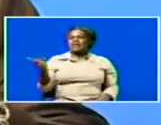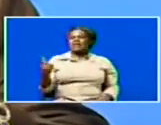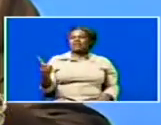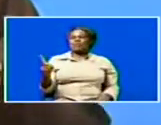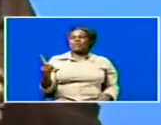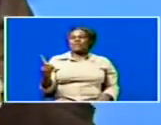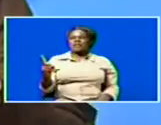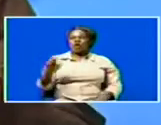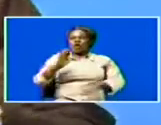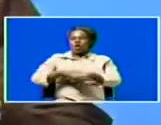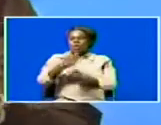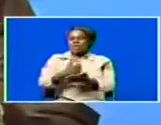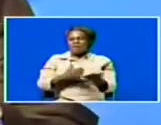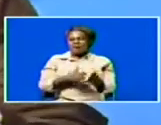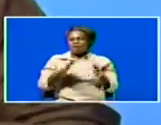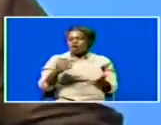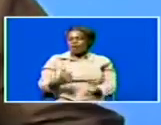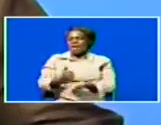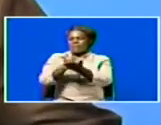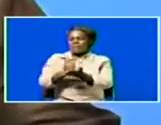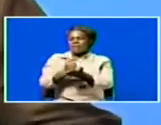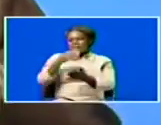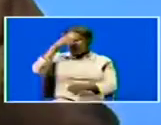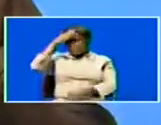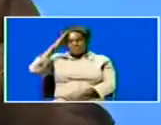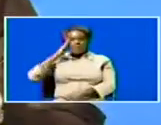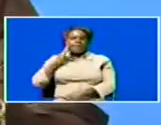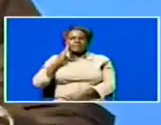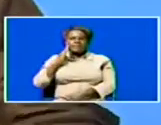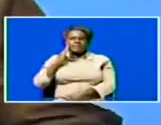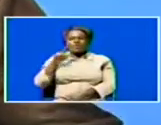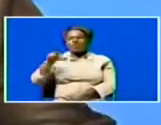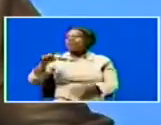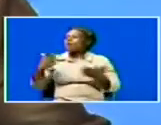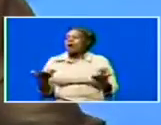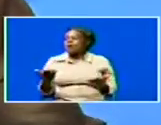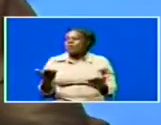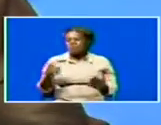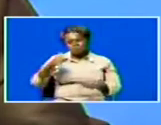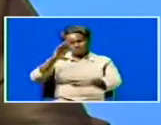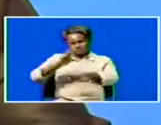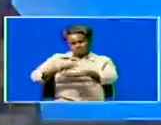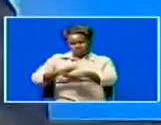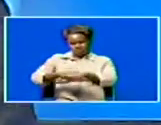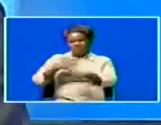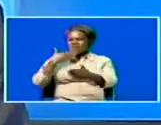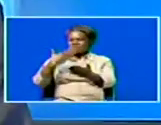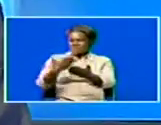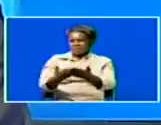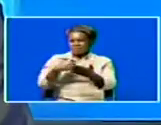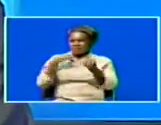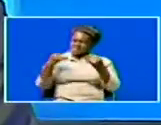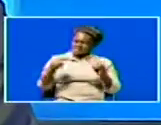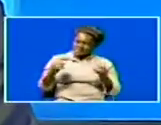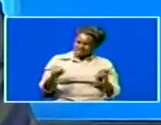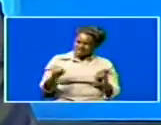is on behalf or standing in for Betty. Otherwise, how are you? I'm good, of course. Thank you very much. I'm really trying my best